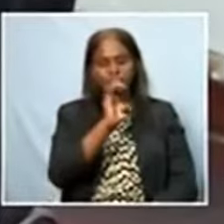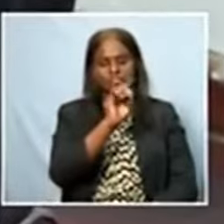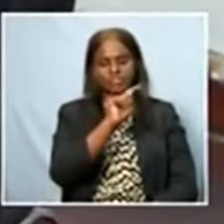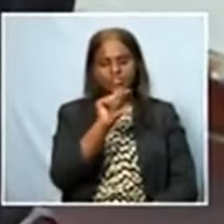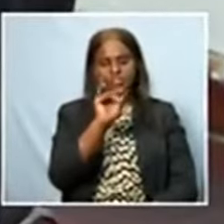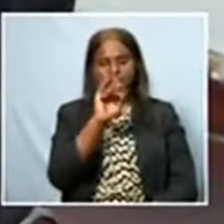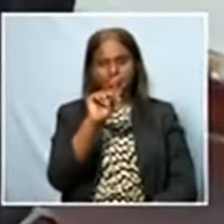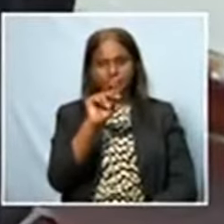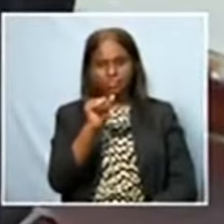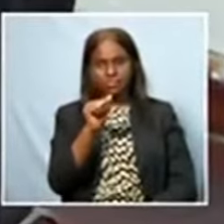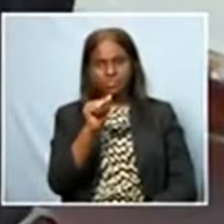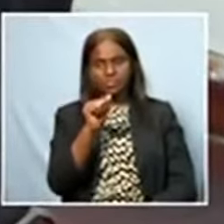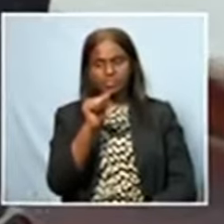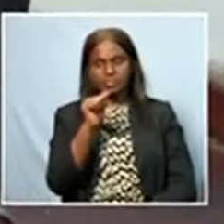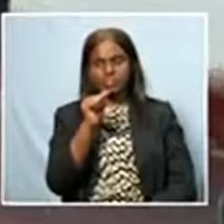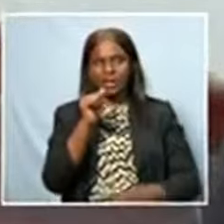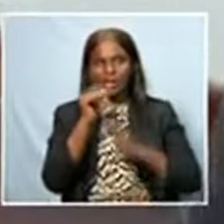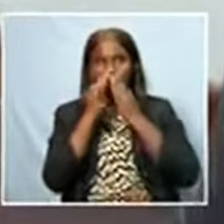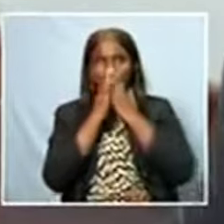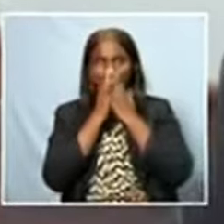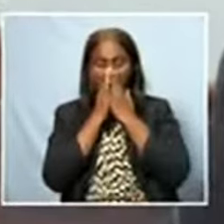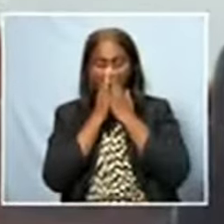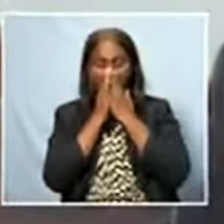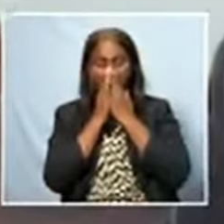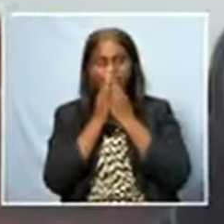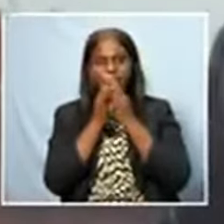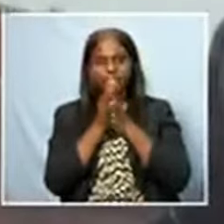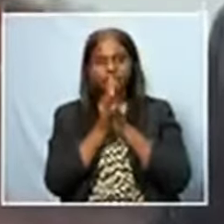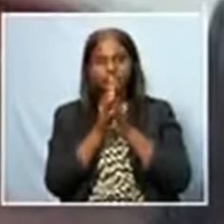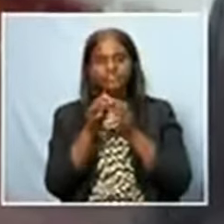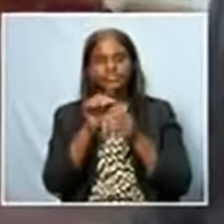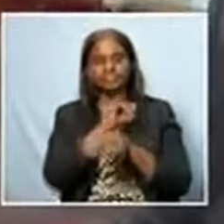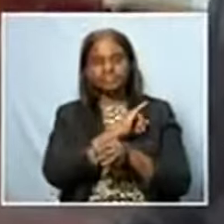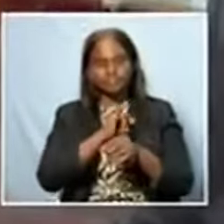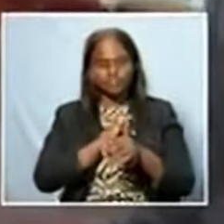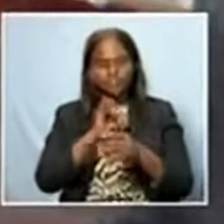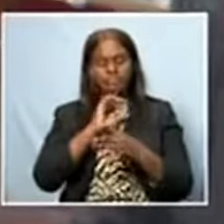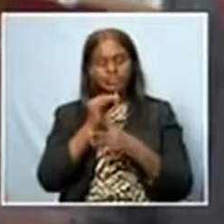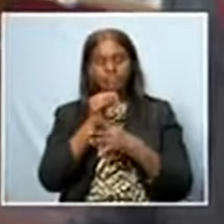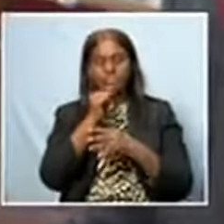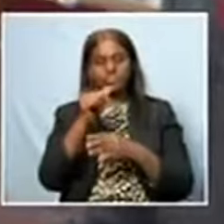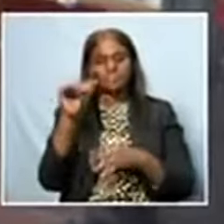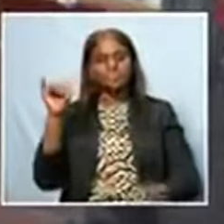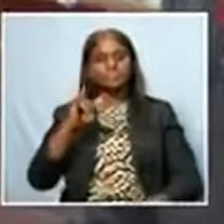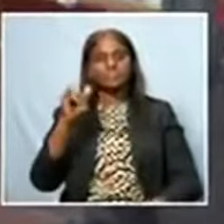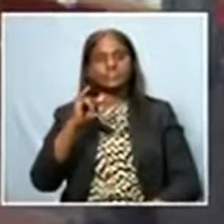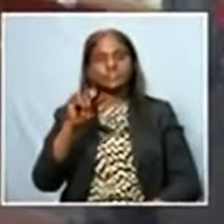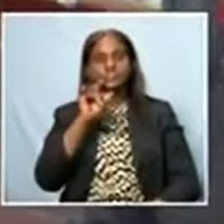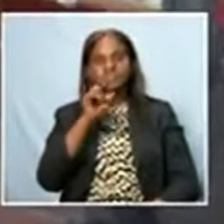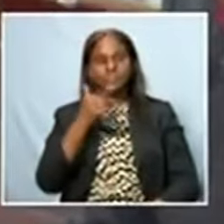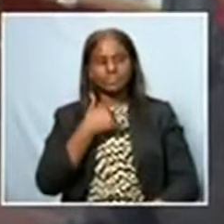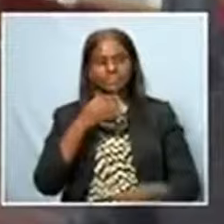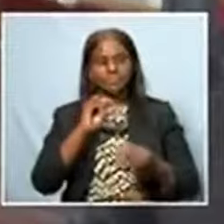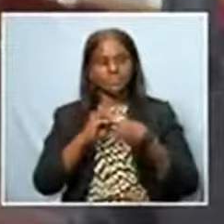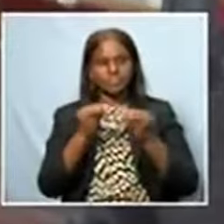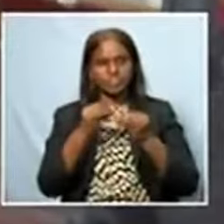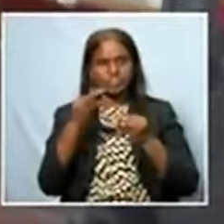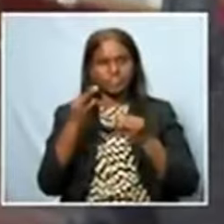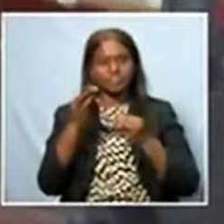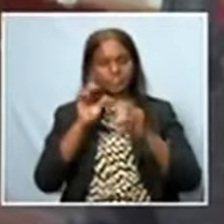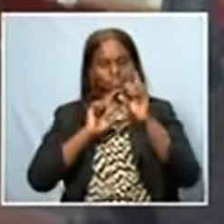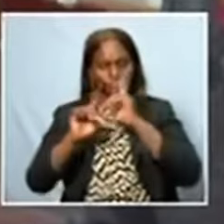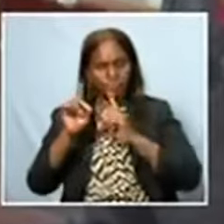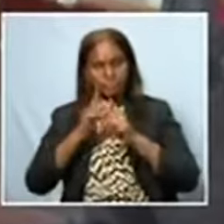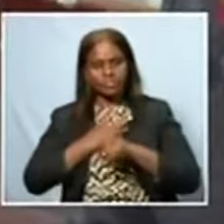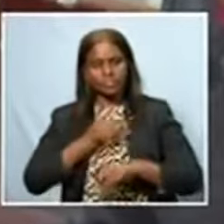been raised as to whether we engage the industry or not, yes, there were quite a number of engagements. I